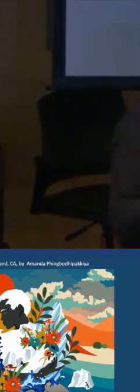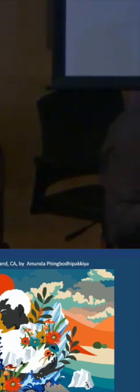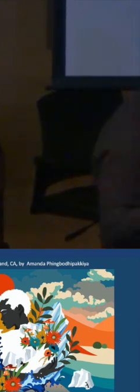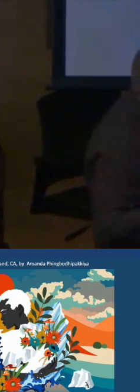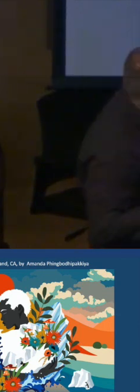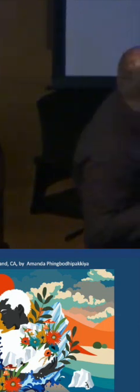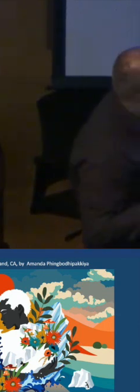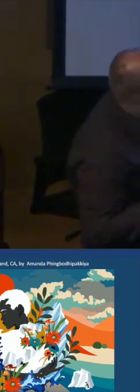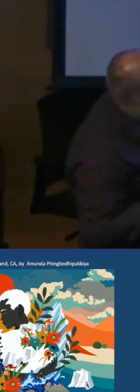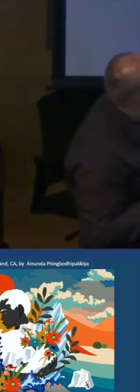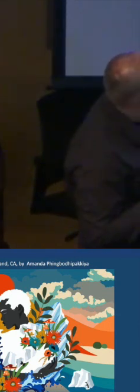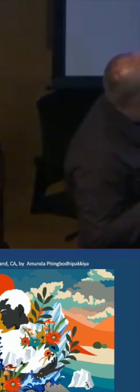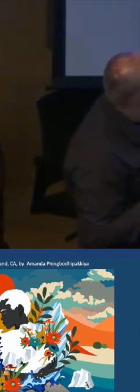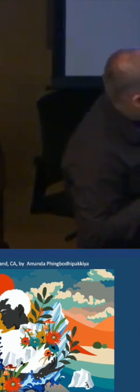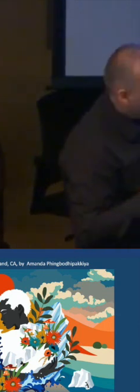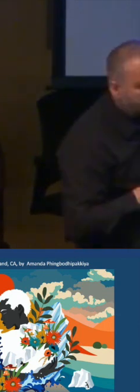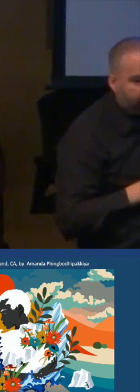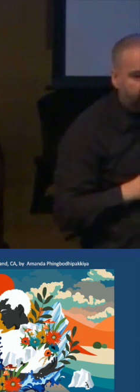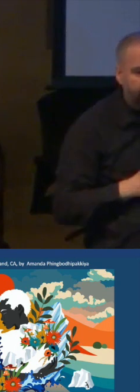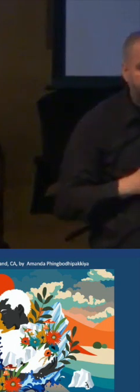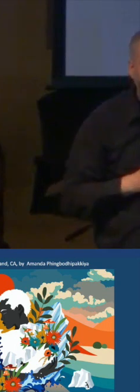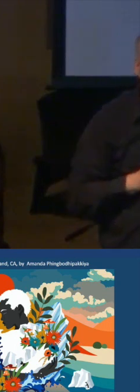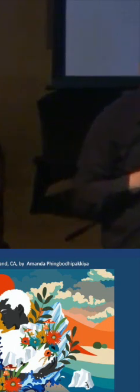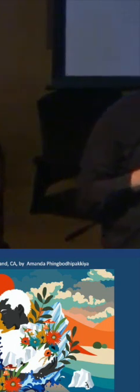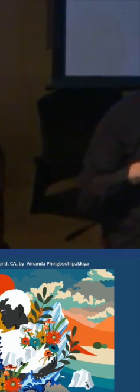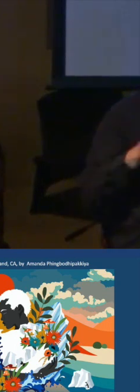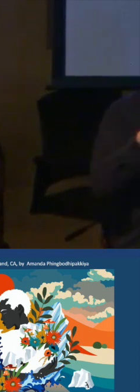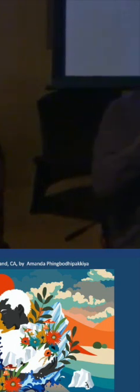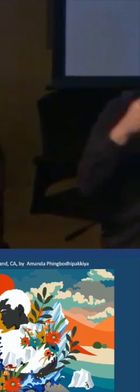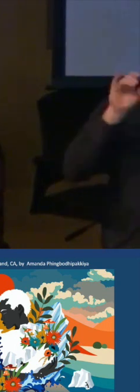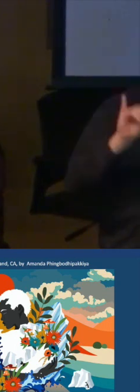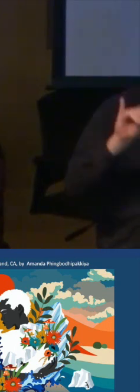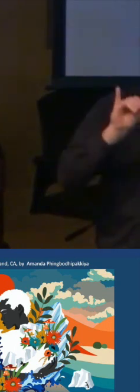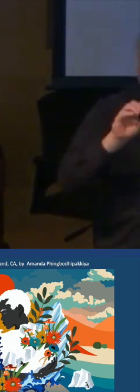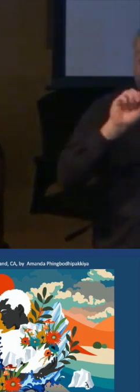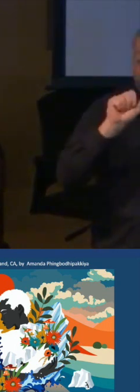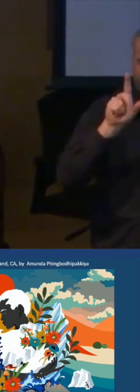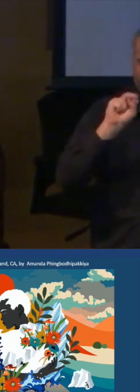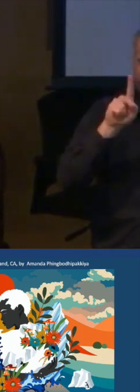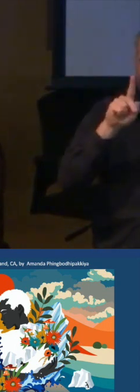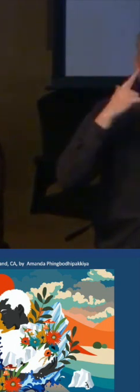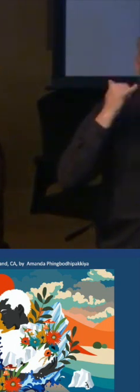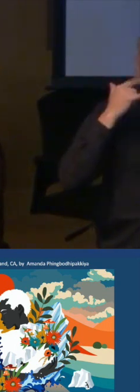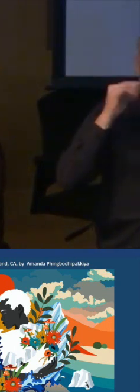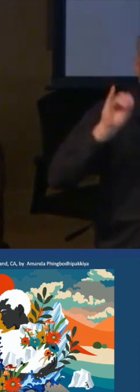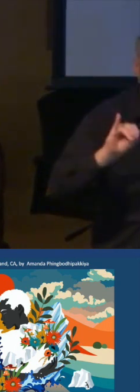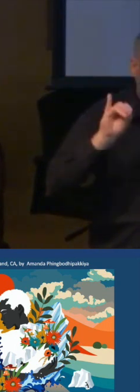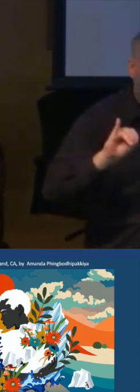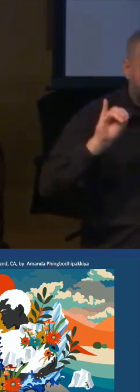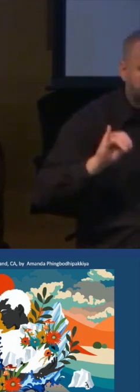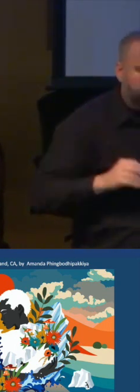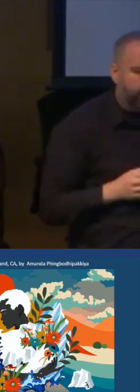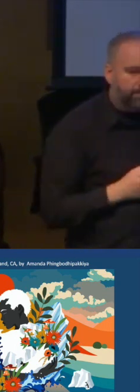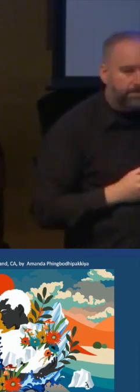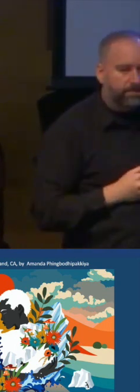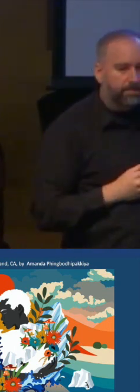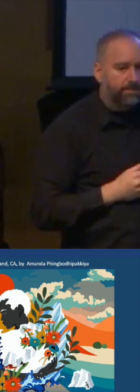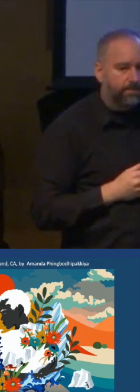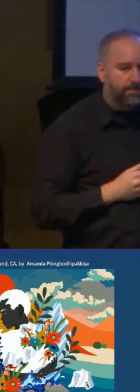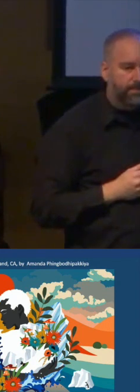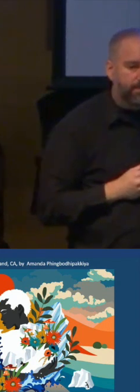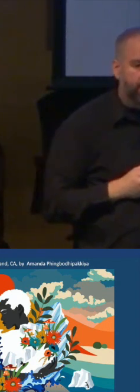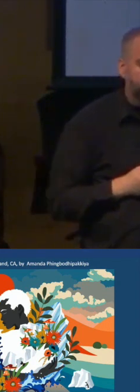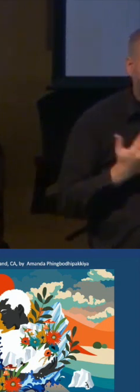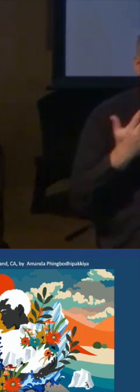is in Oakland, California, that is in part inspired by some of the work that my glaciologist